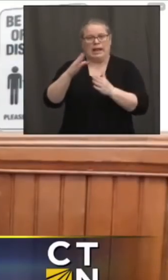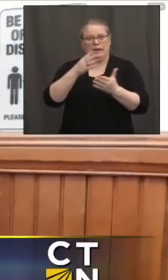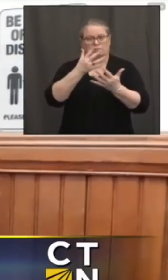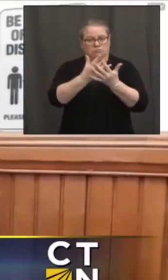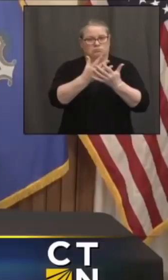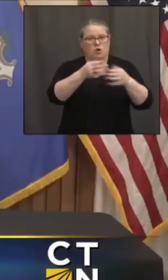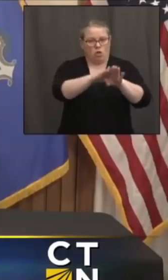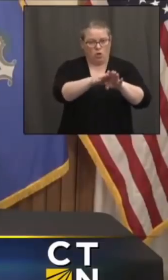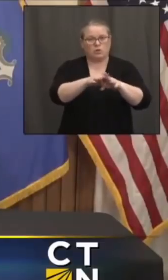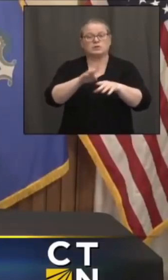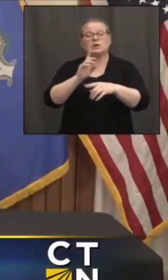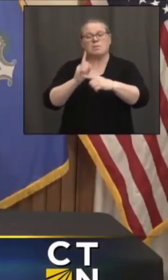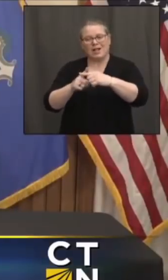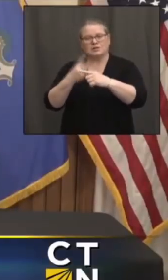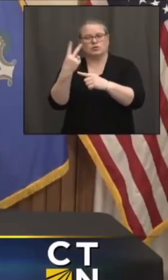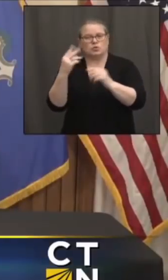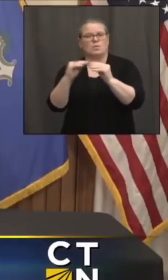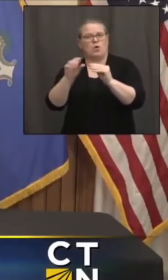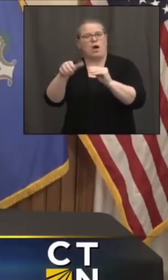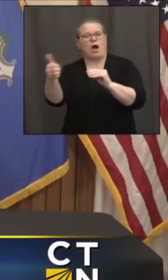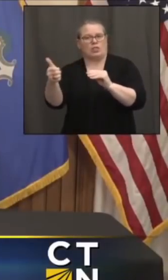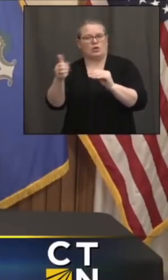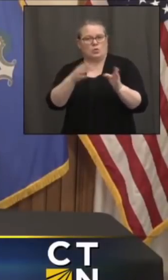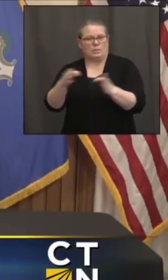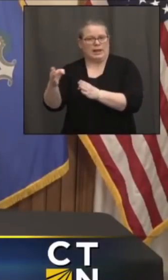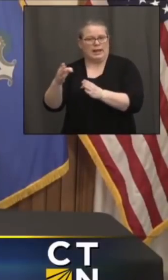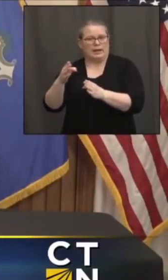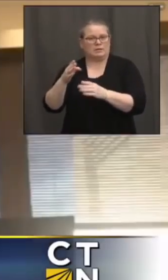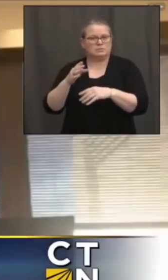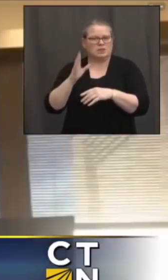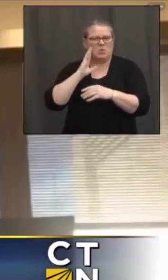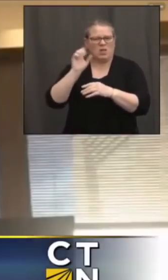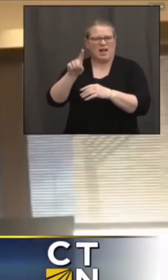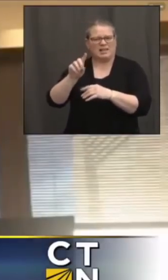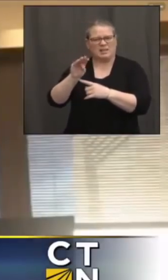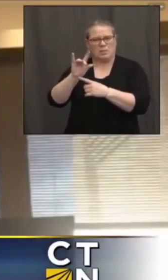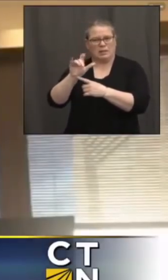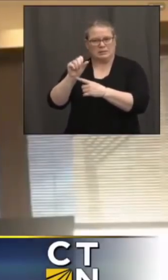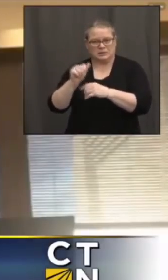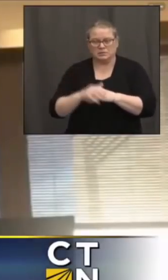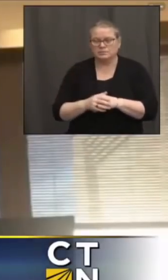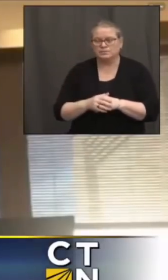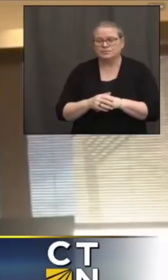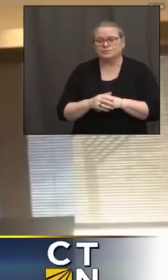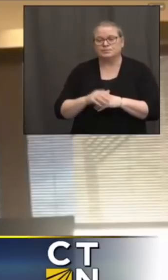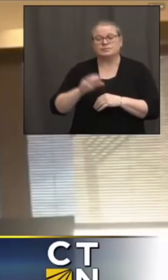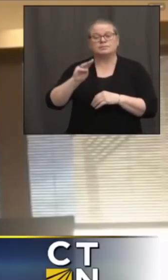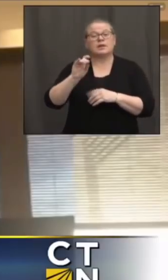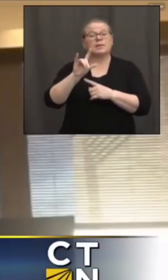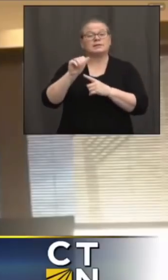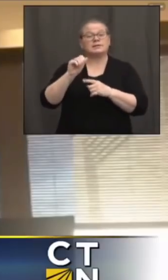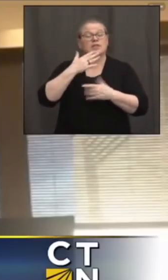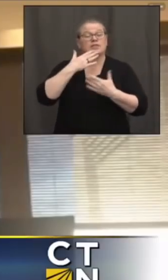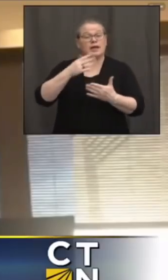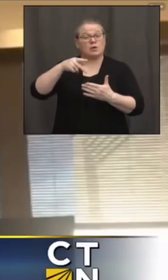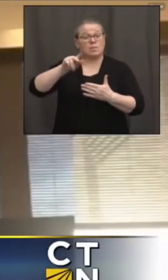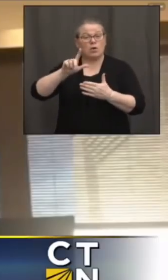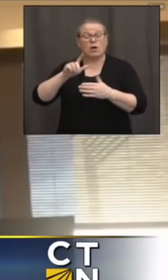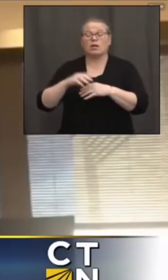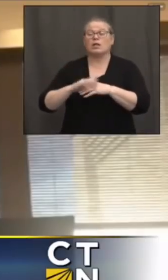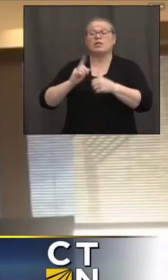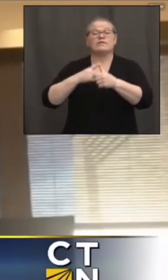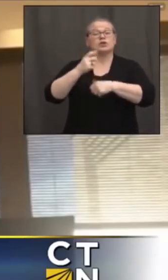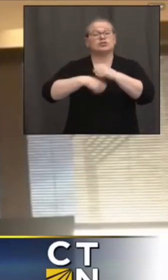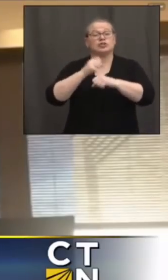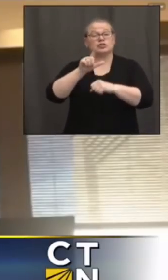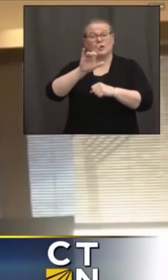budget. Thanks, Paul. Our biennial's budget includes savings of approximately $20 million in the first year and $47 million the second